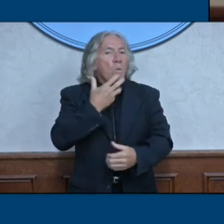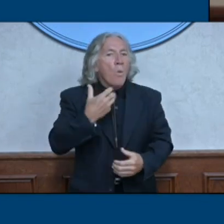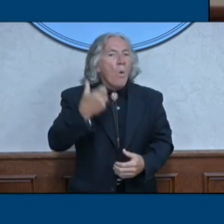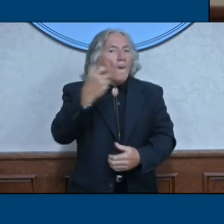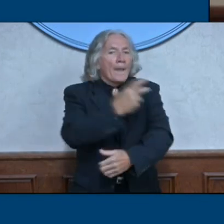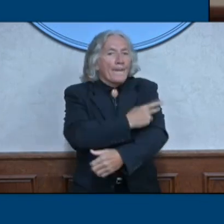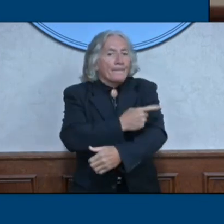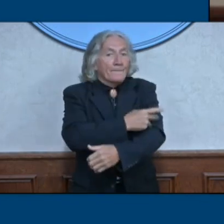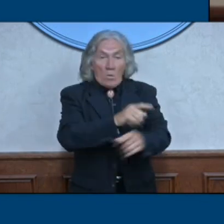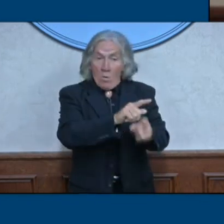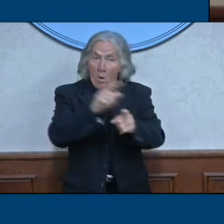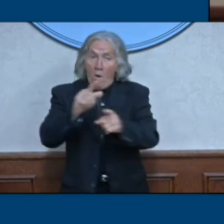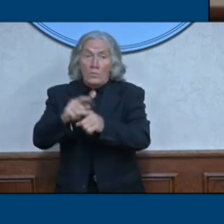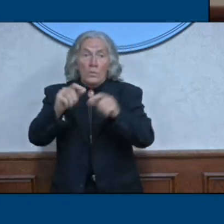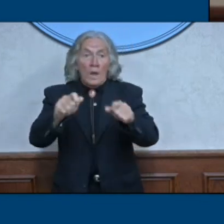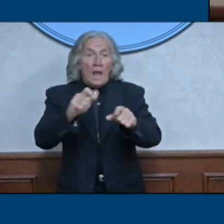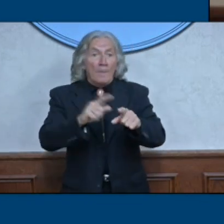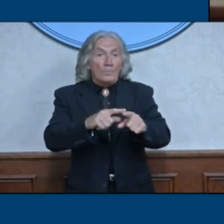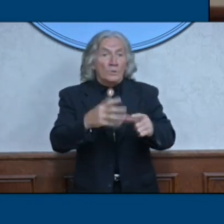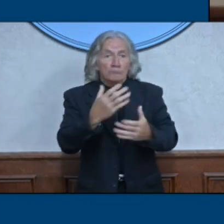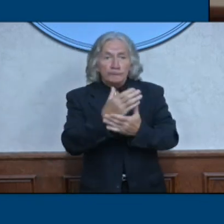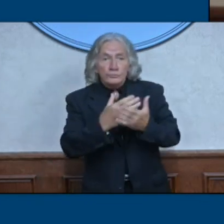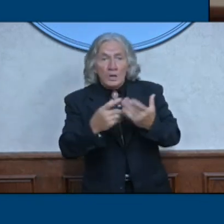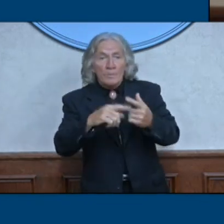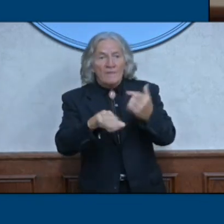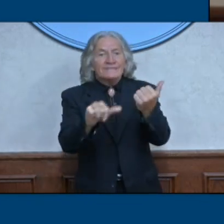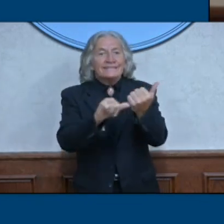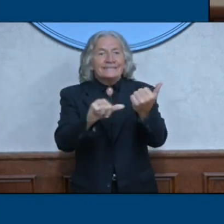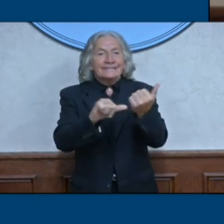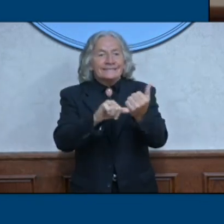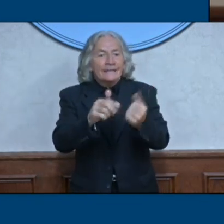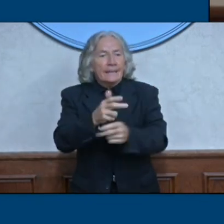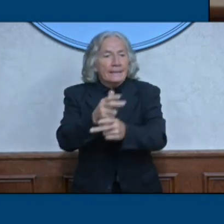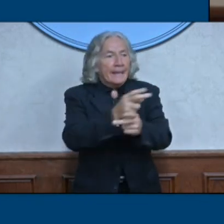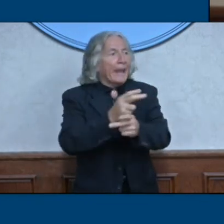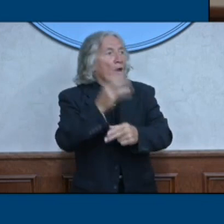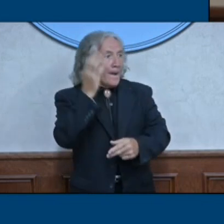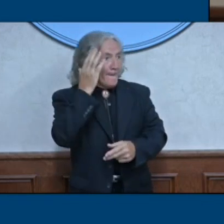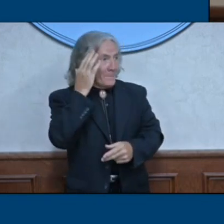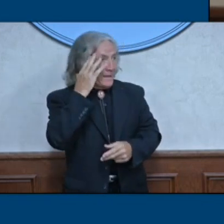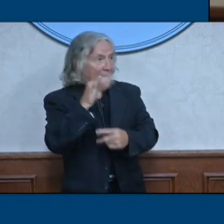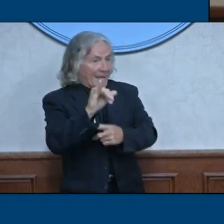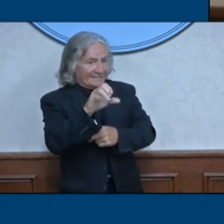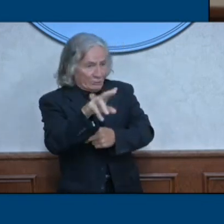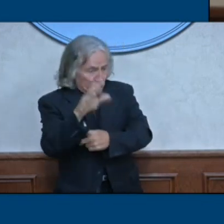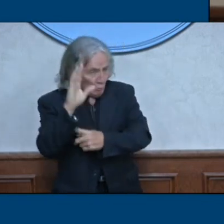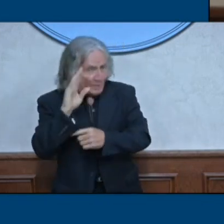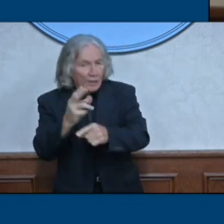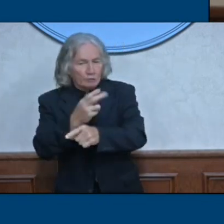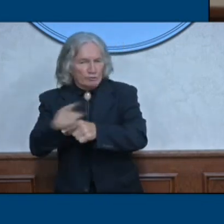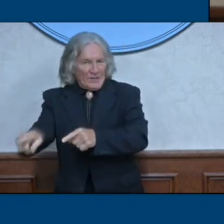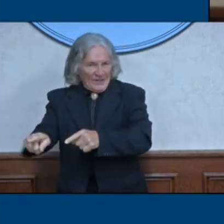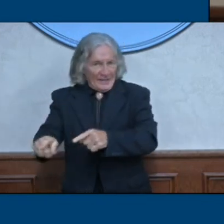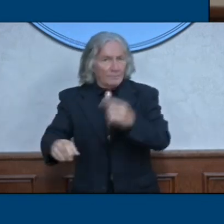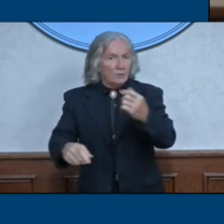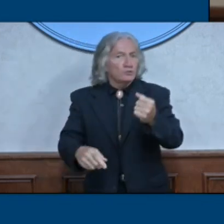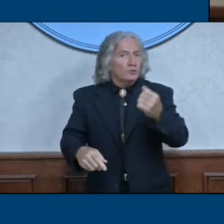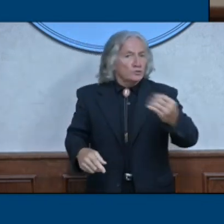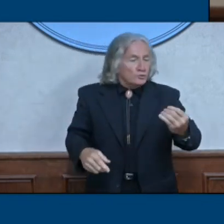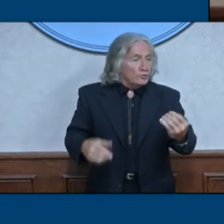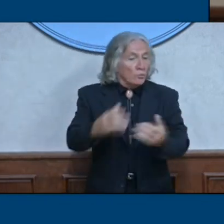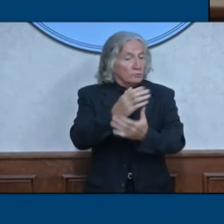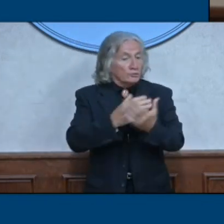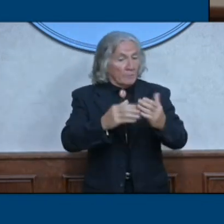those areas. They've also been able to take some of their intensive care beds and utilize those for older patients and so forth. So